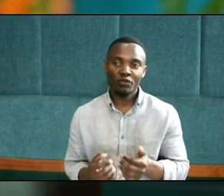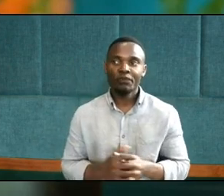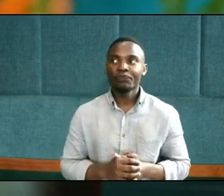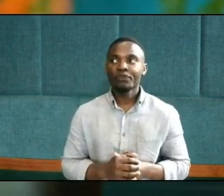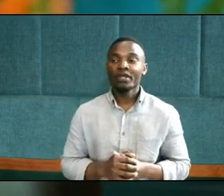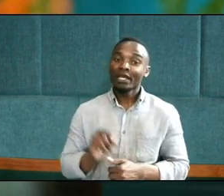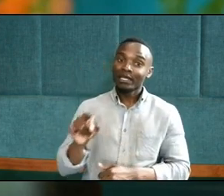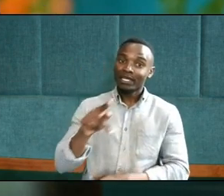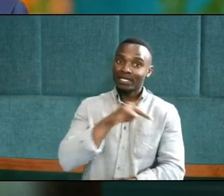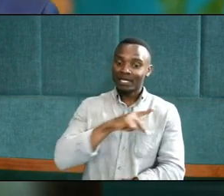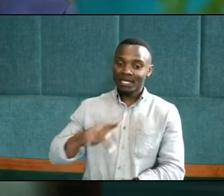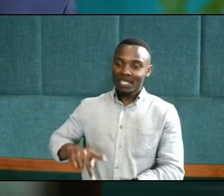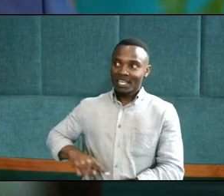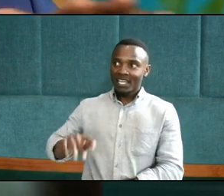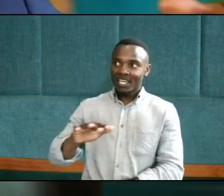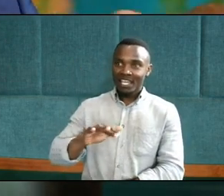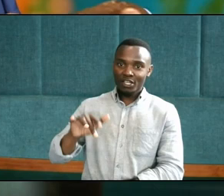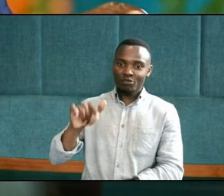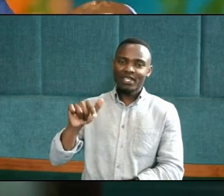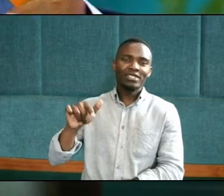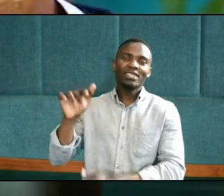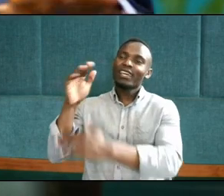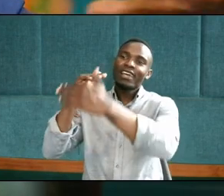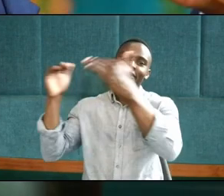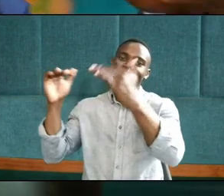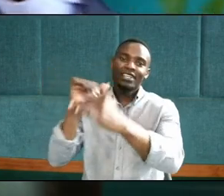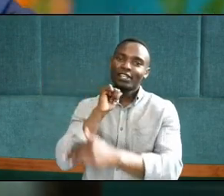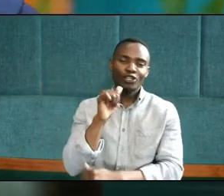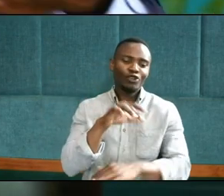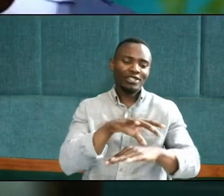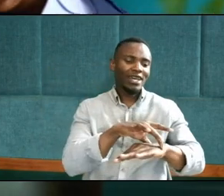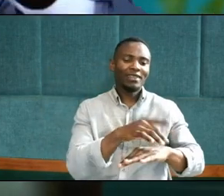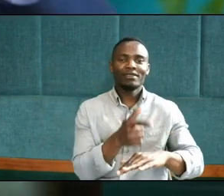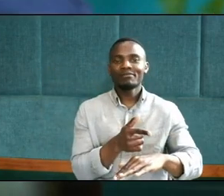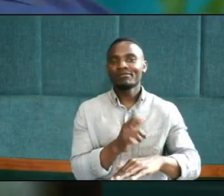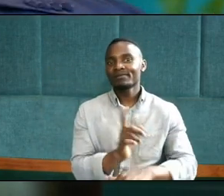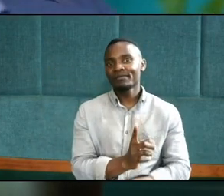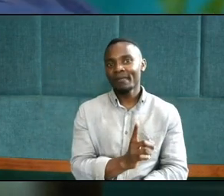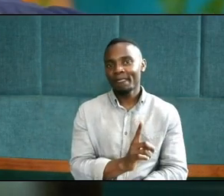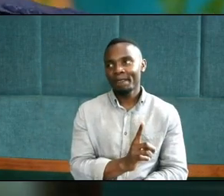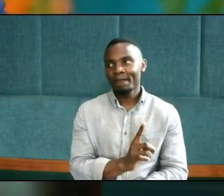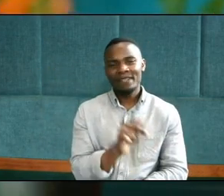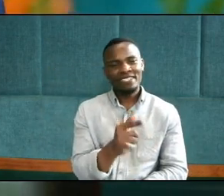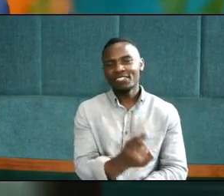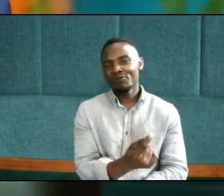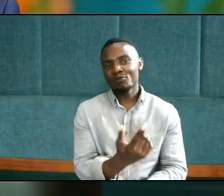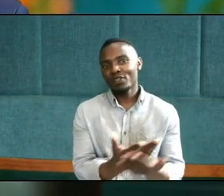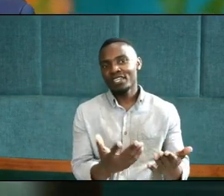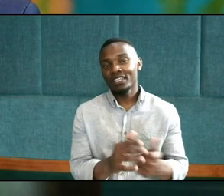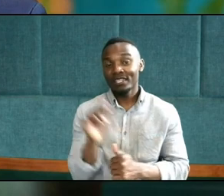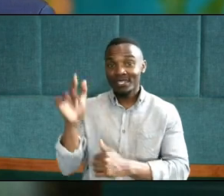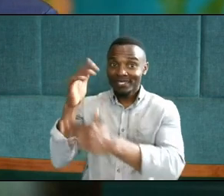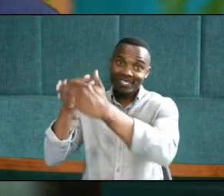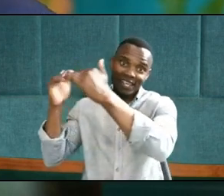This kingdom is heavenly. It's not earthly here. It's not small thing here. As I've said, these small things here. It's